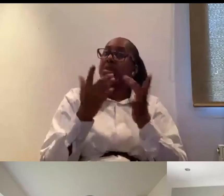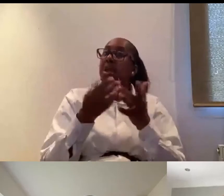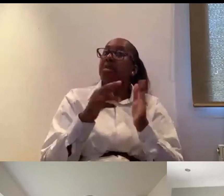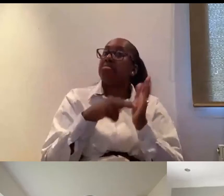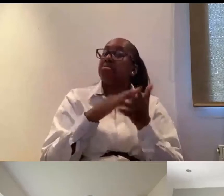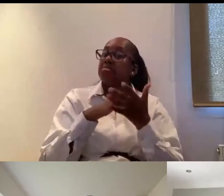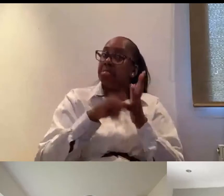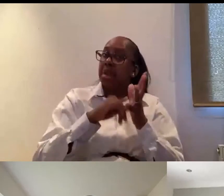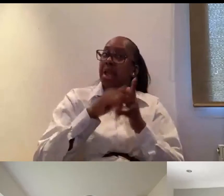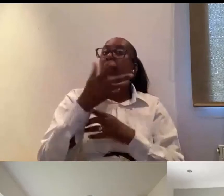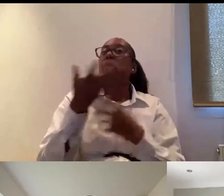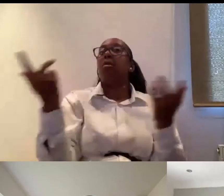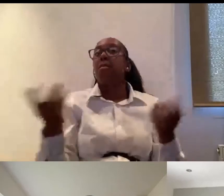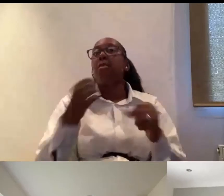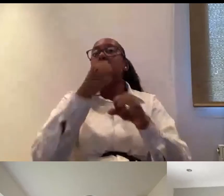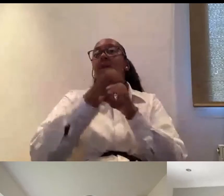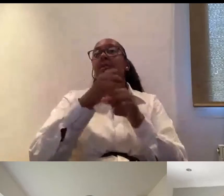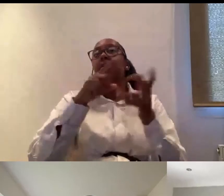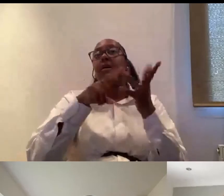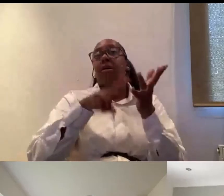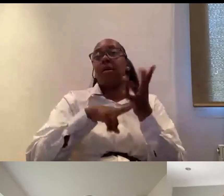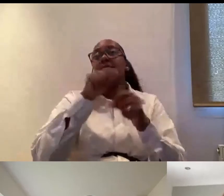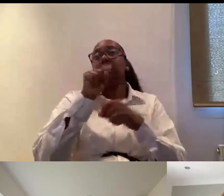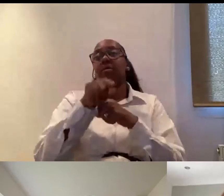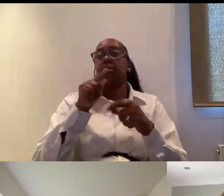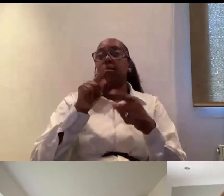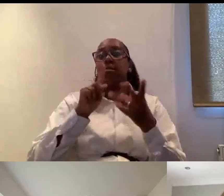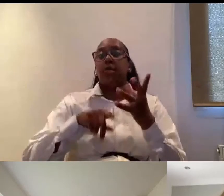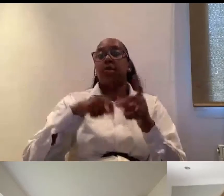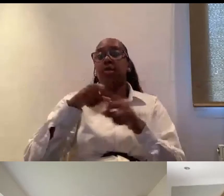or gov.uk websites for information.